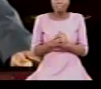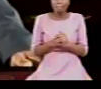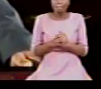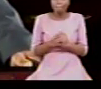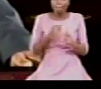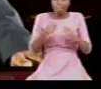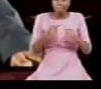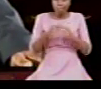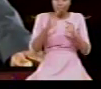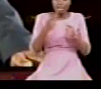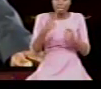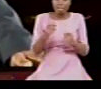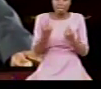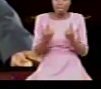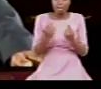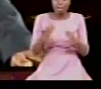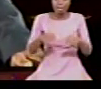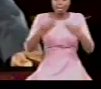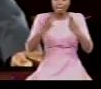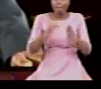When the giver is a transgressor,